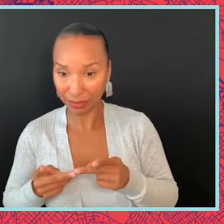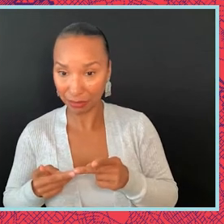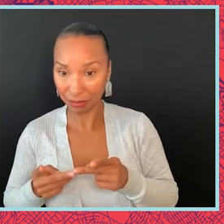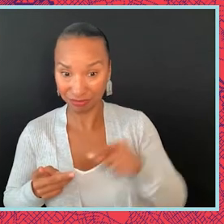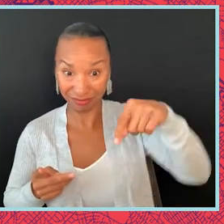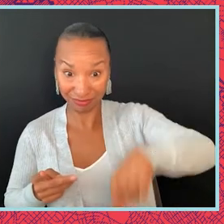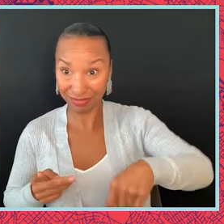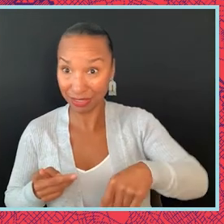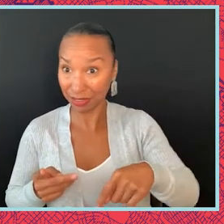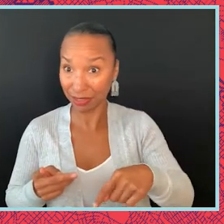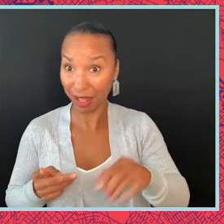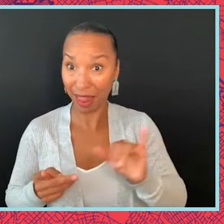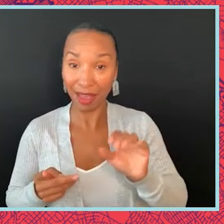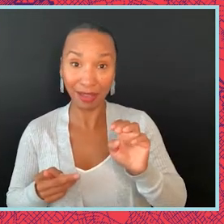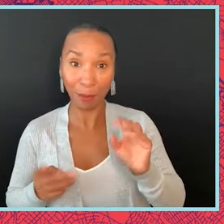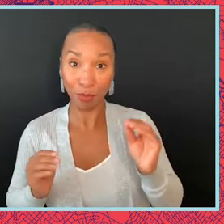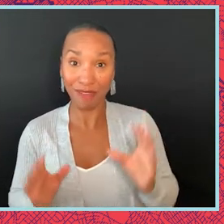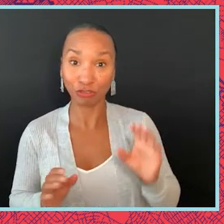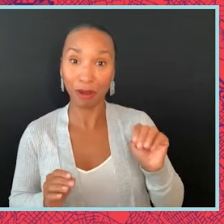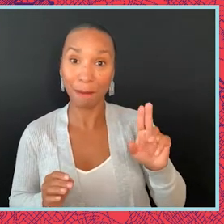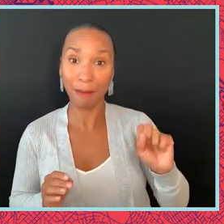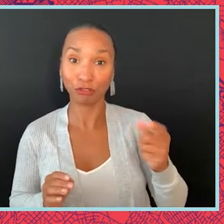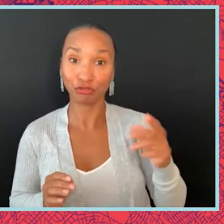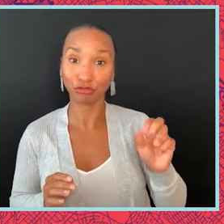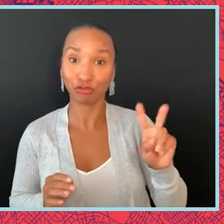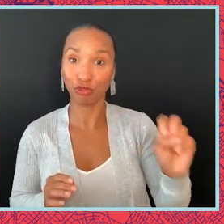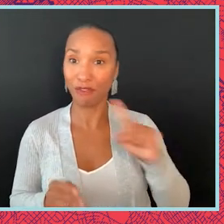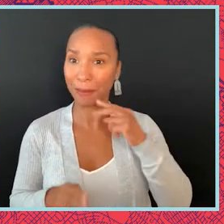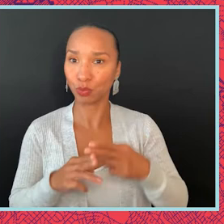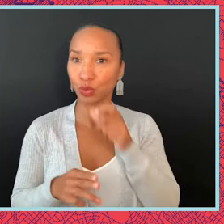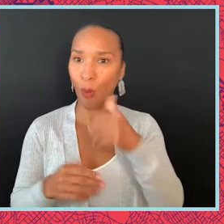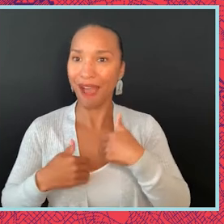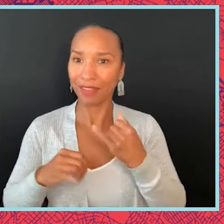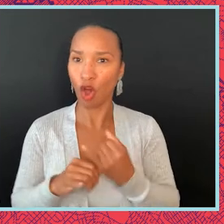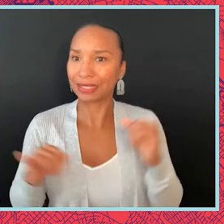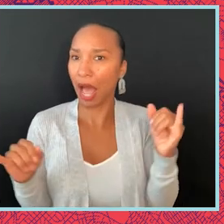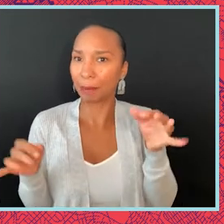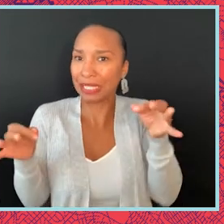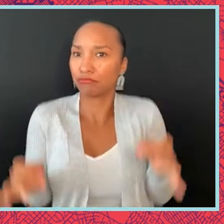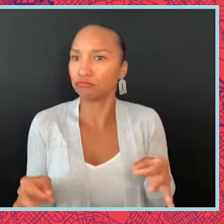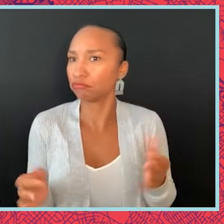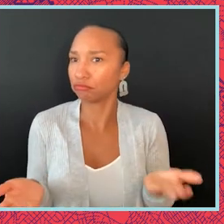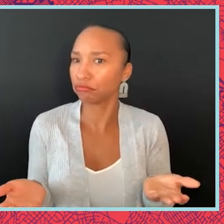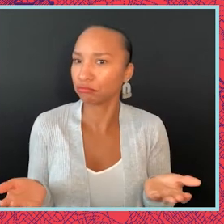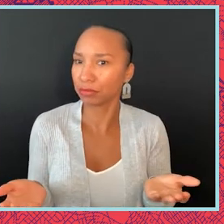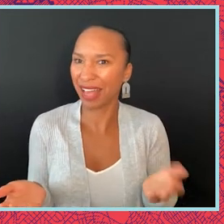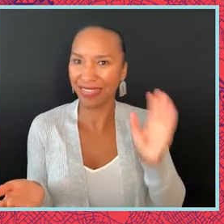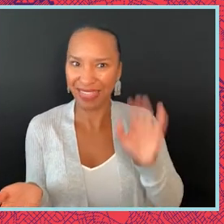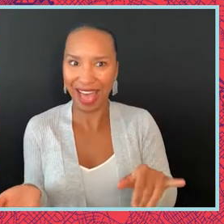even have, you know, Professor Musgrove said earlier that the autonomy, right, which